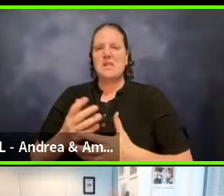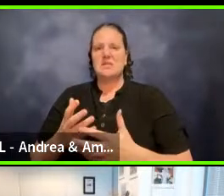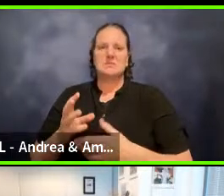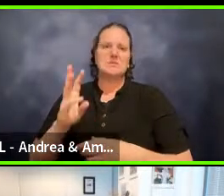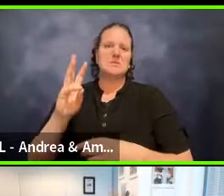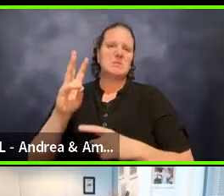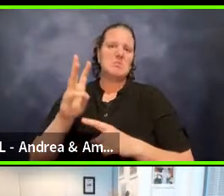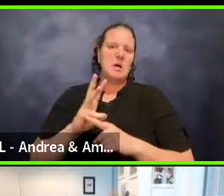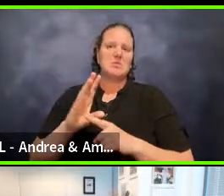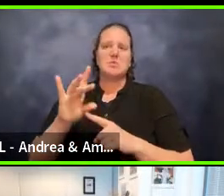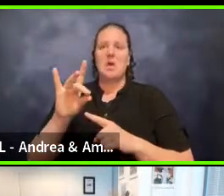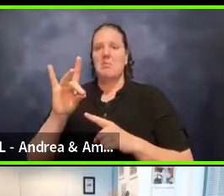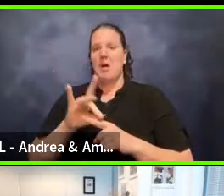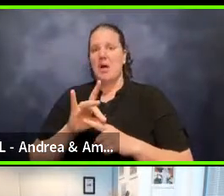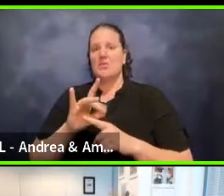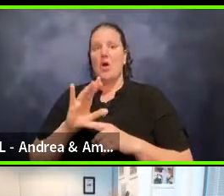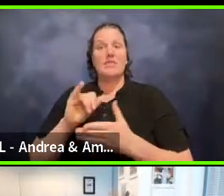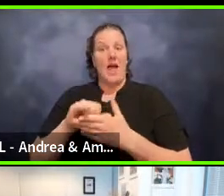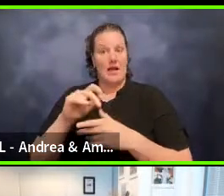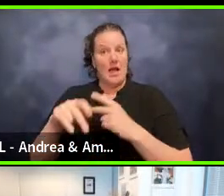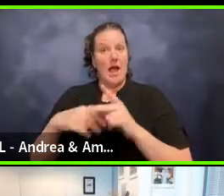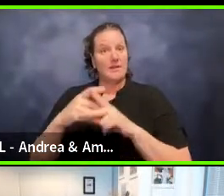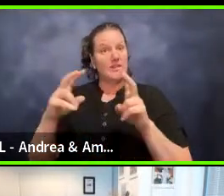8 months on those type of issues.